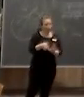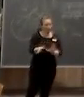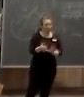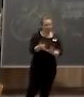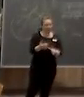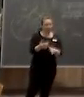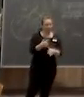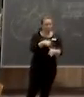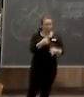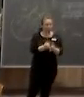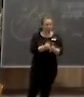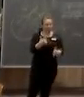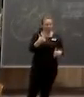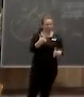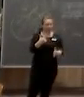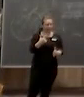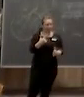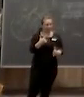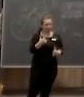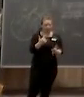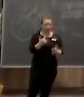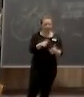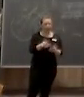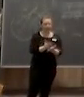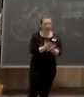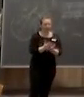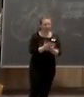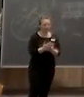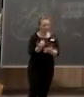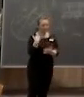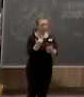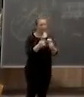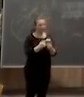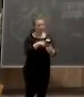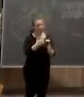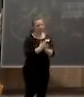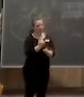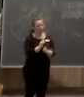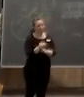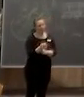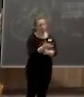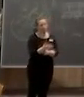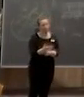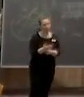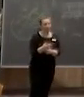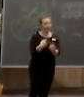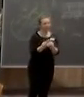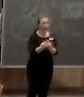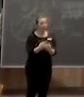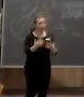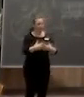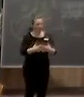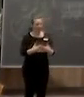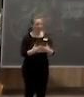because the delivery is a value-add. And we've been working with external couriers. So actually our couriers are, to a large extent, employed by